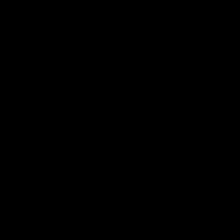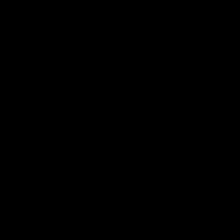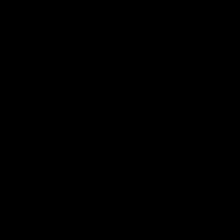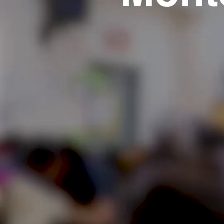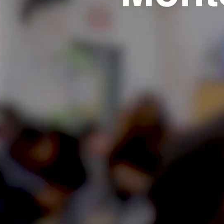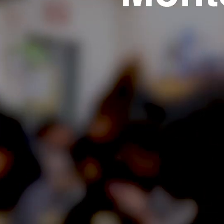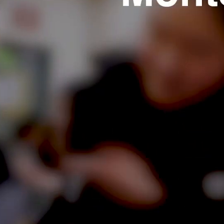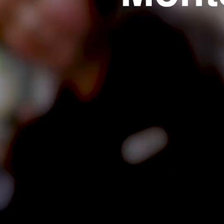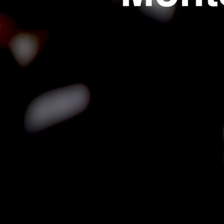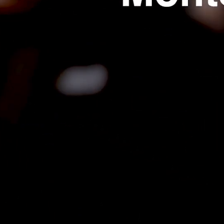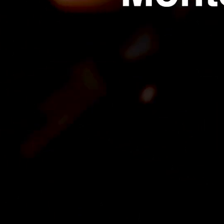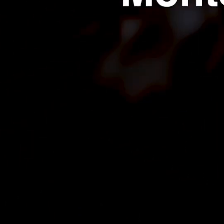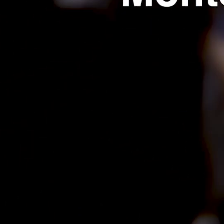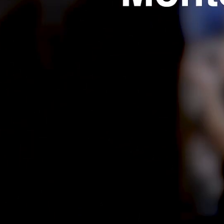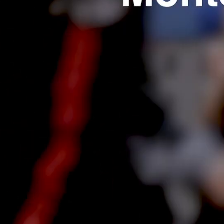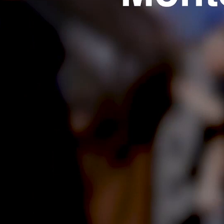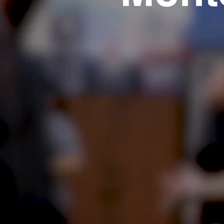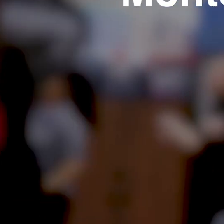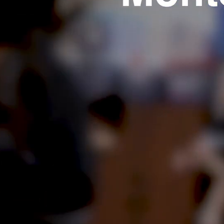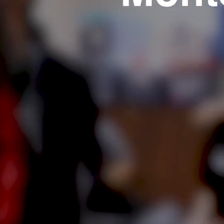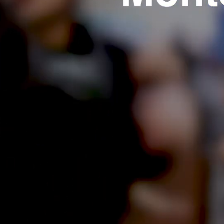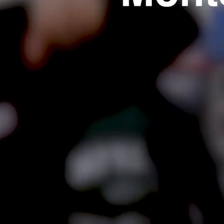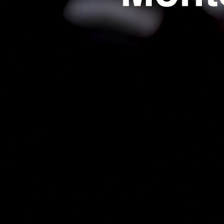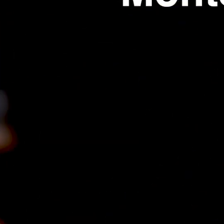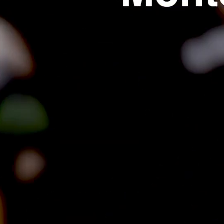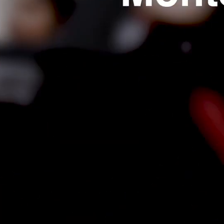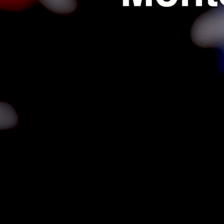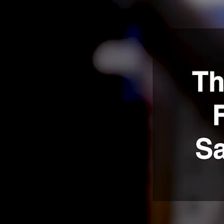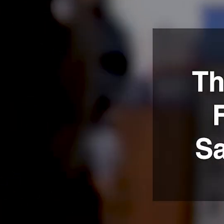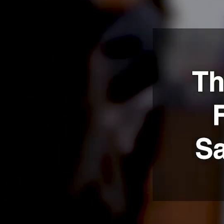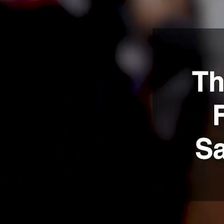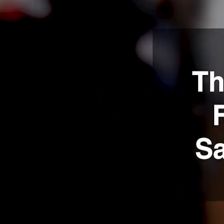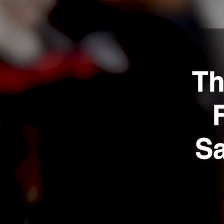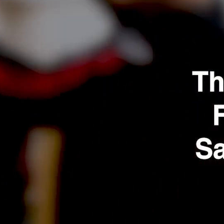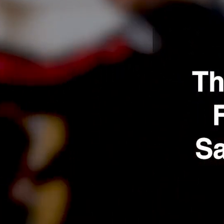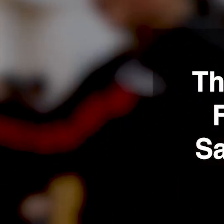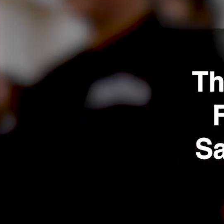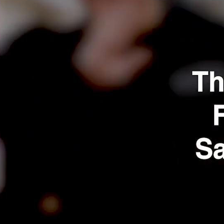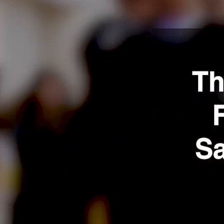Aren't you the guy who tried to hurt me with